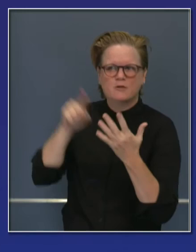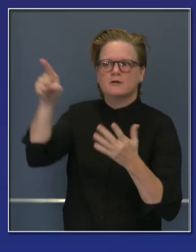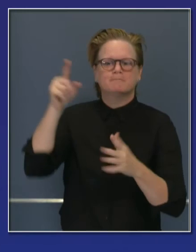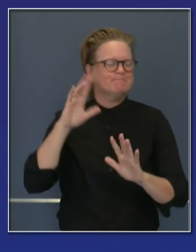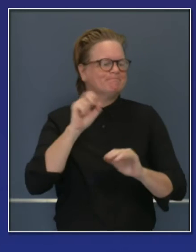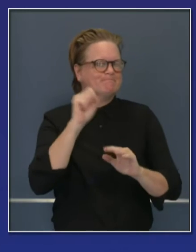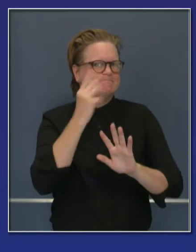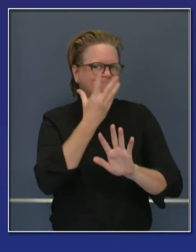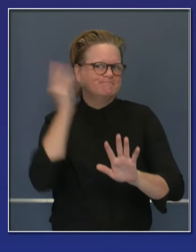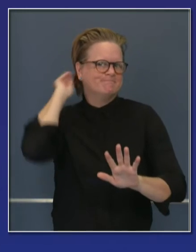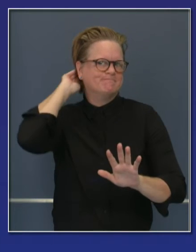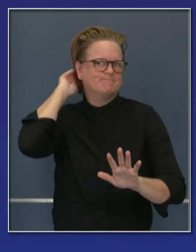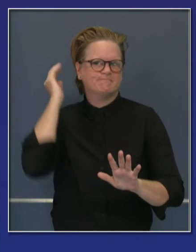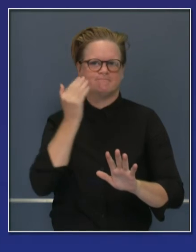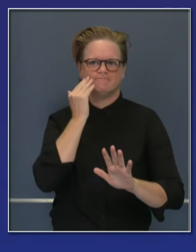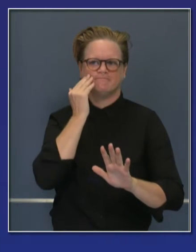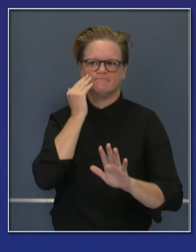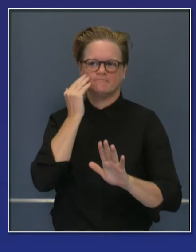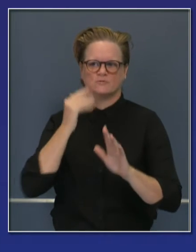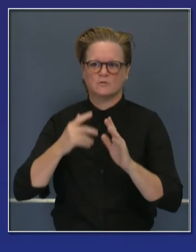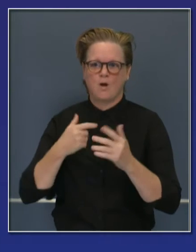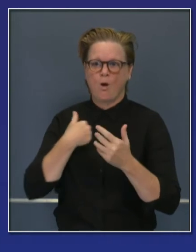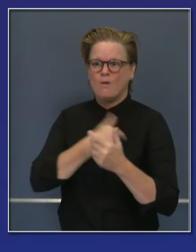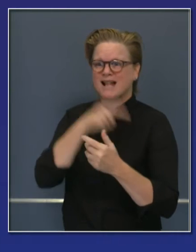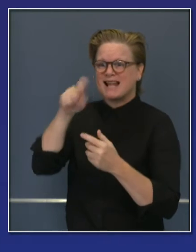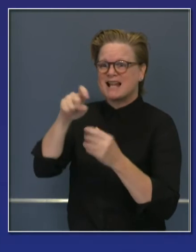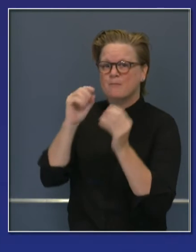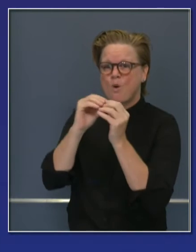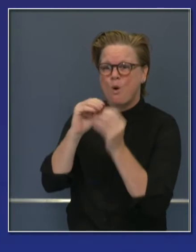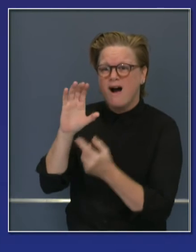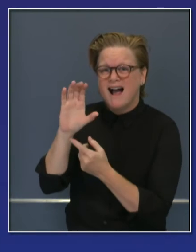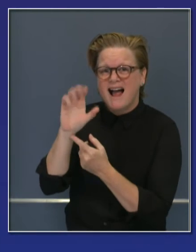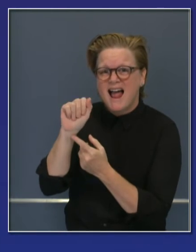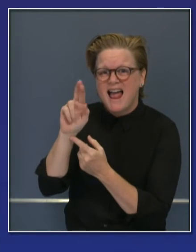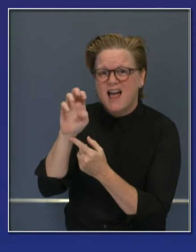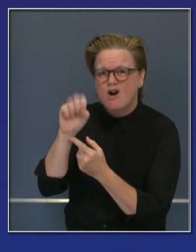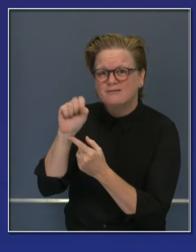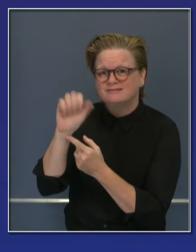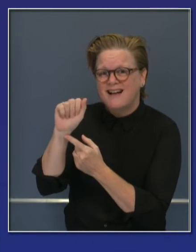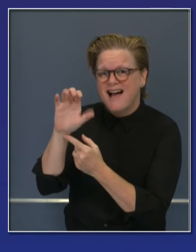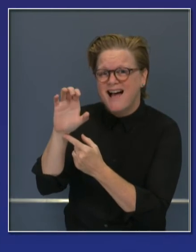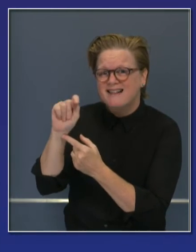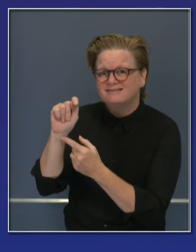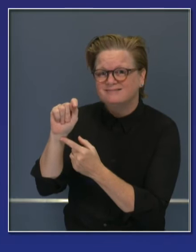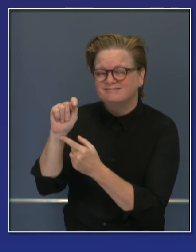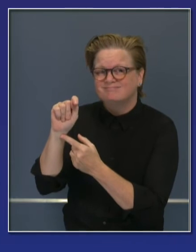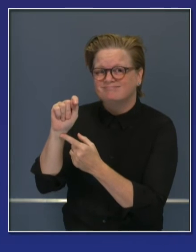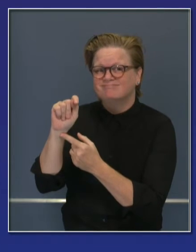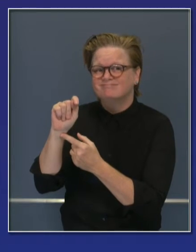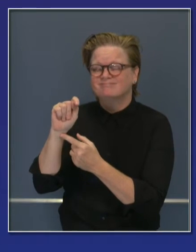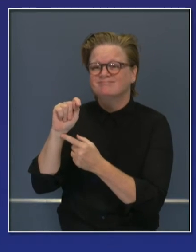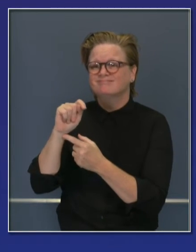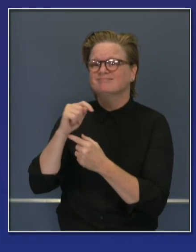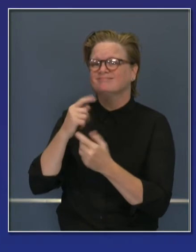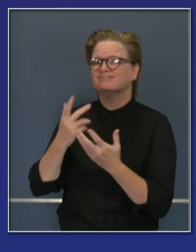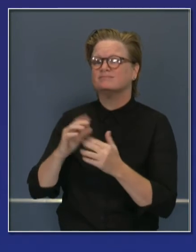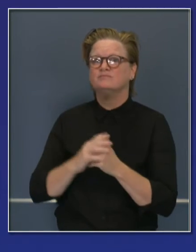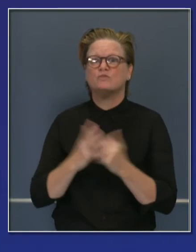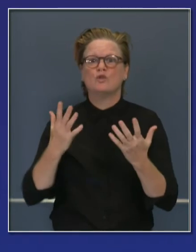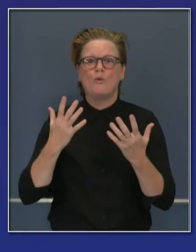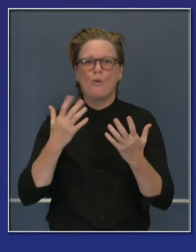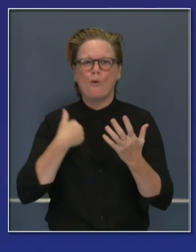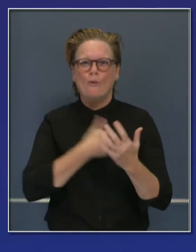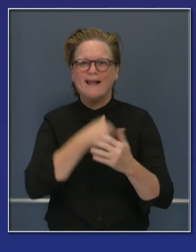funding or more specific targeted funding for vaccine distributions. But again, we're not just sitting on our hands. That's what